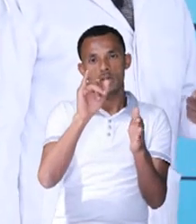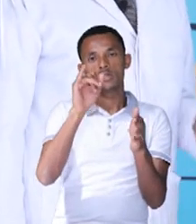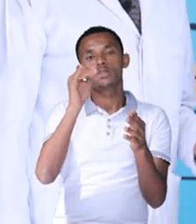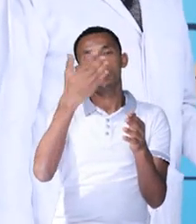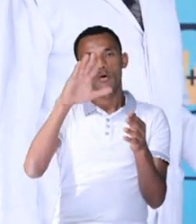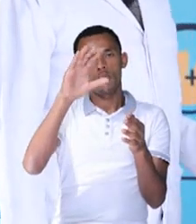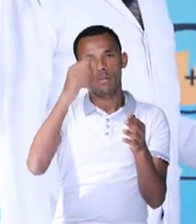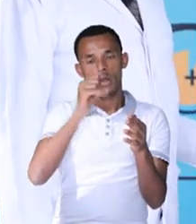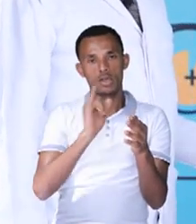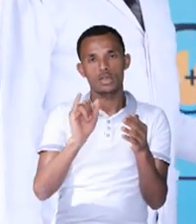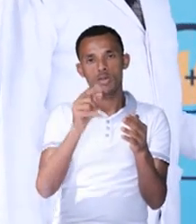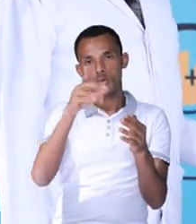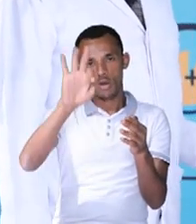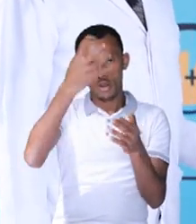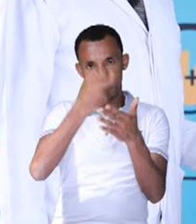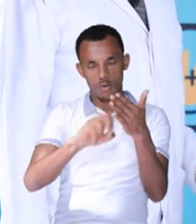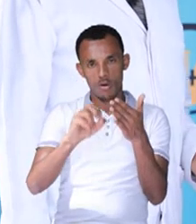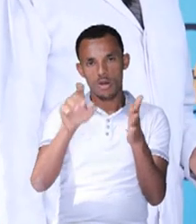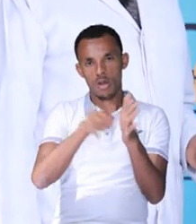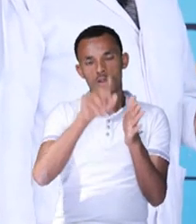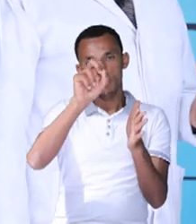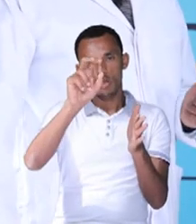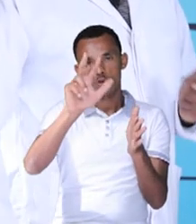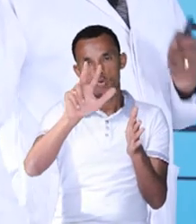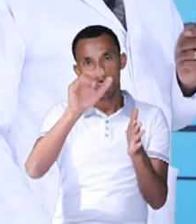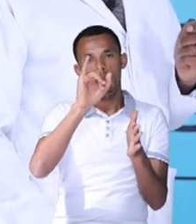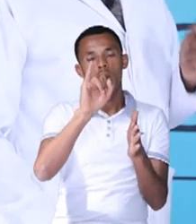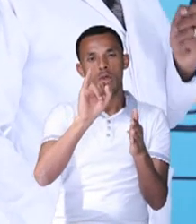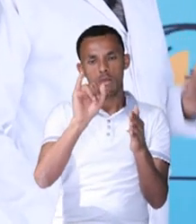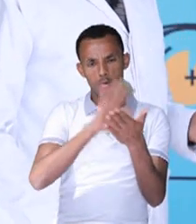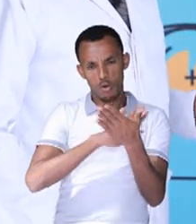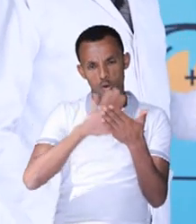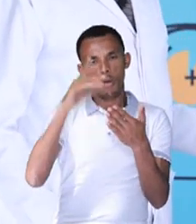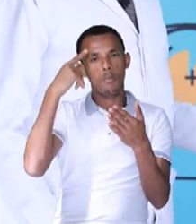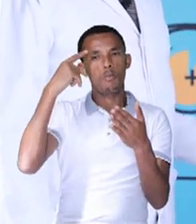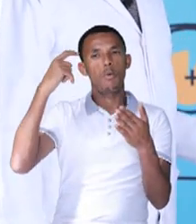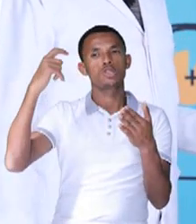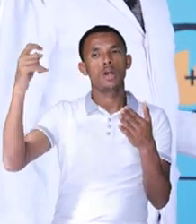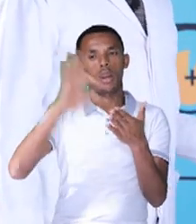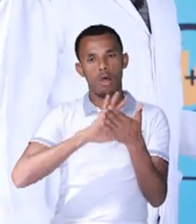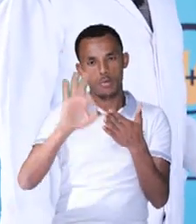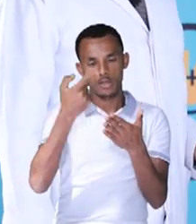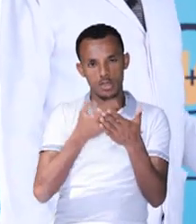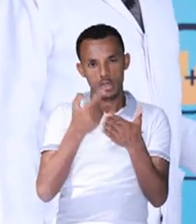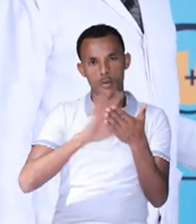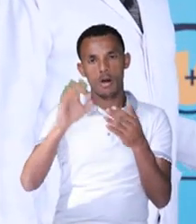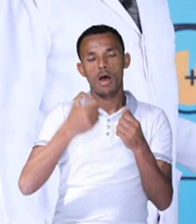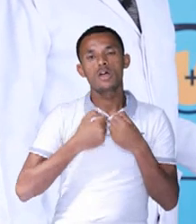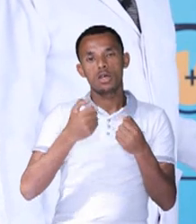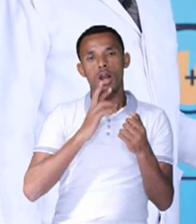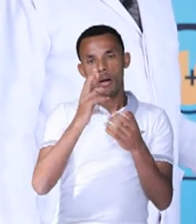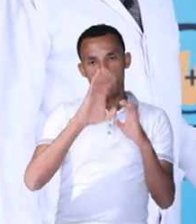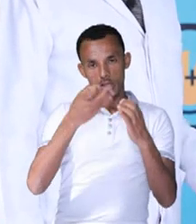10 is simplified, you will have -32i, which is pure imaginary number. This number has a real